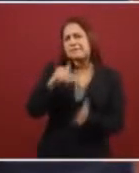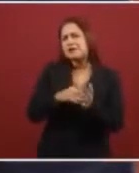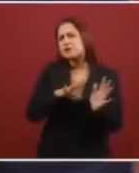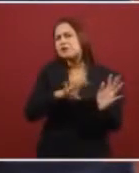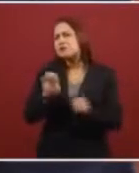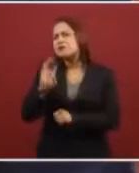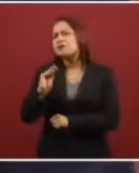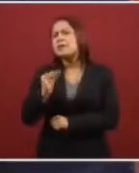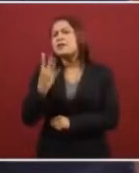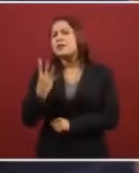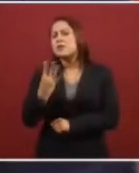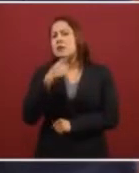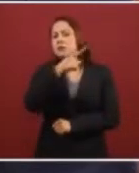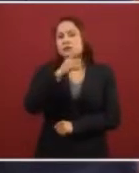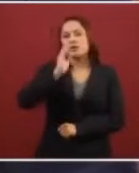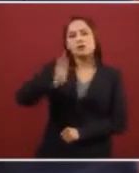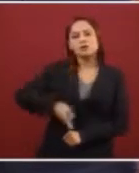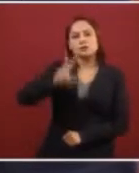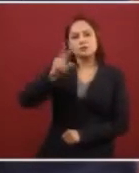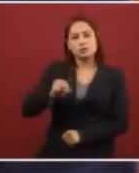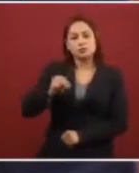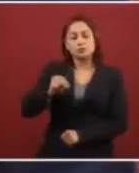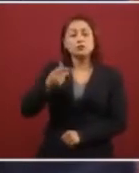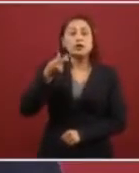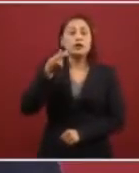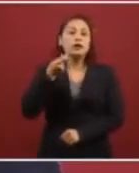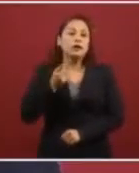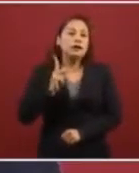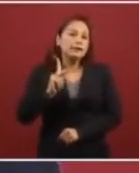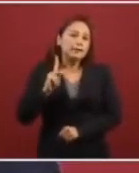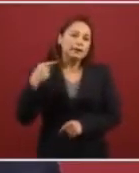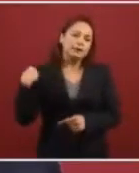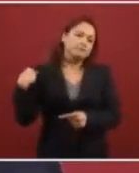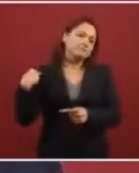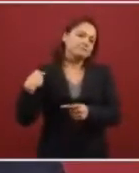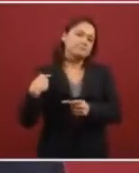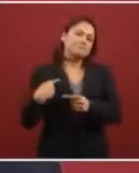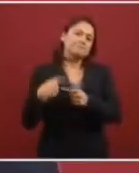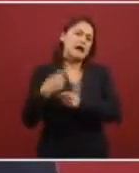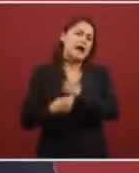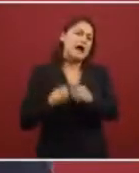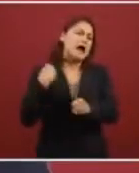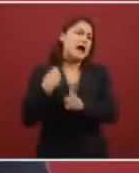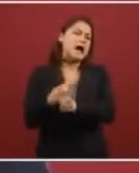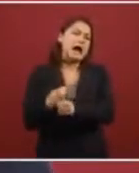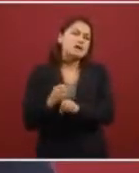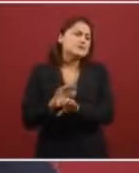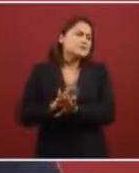1994. In 1994. Pero han transcurrido muchos años. But many years have passed. Como para